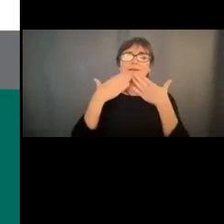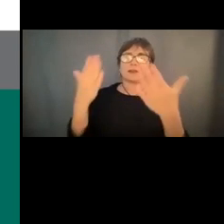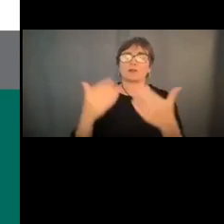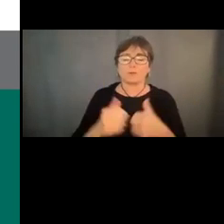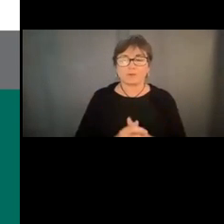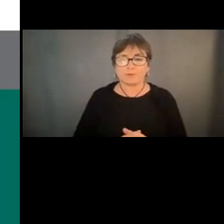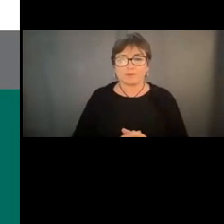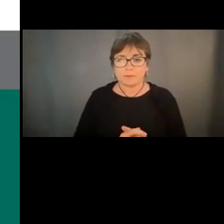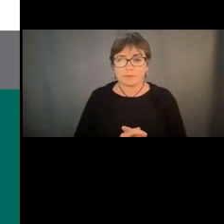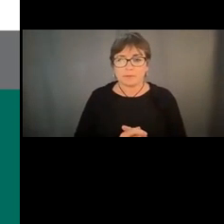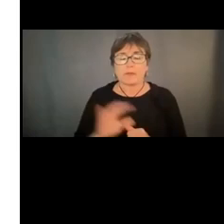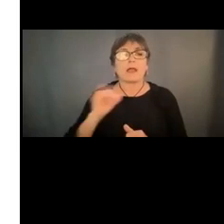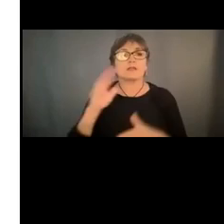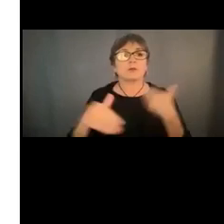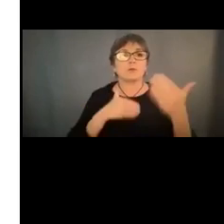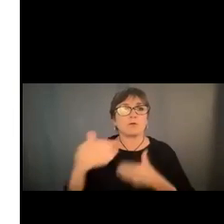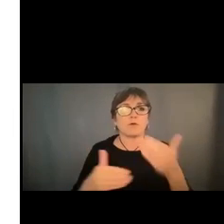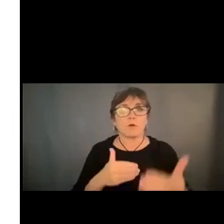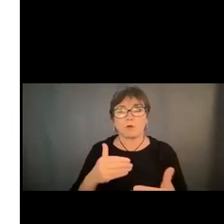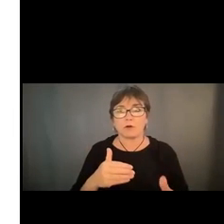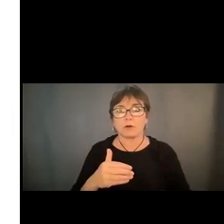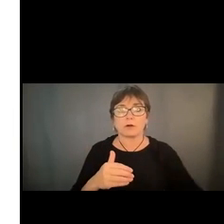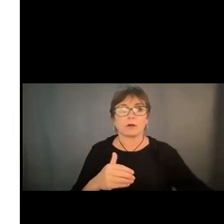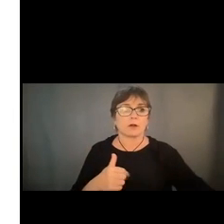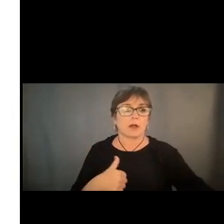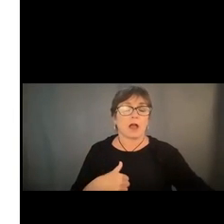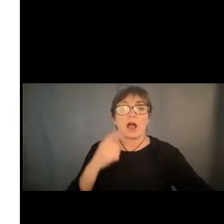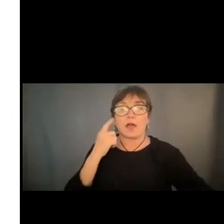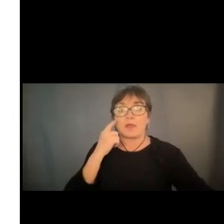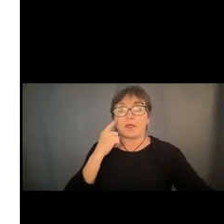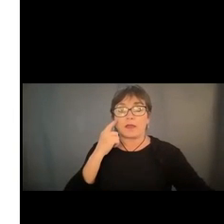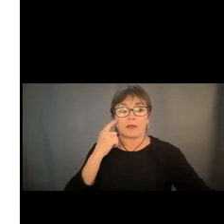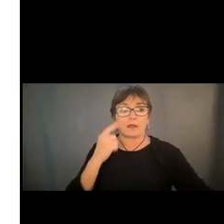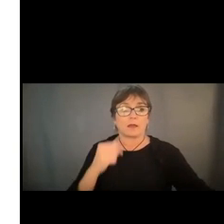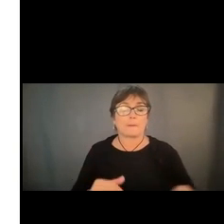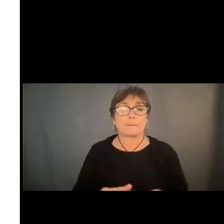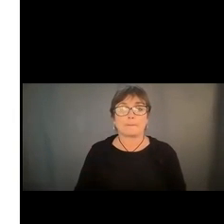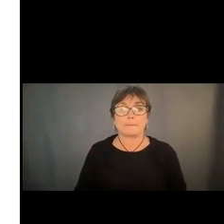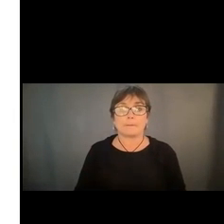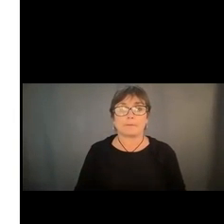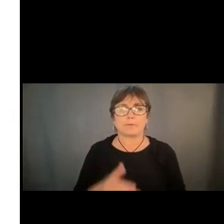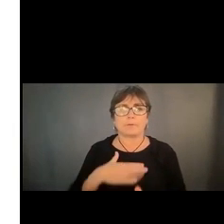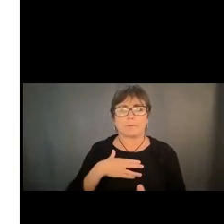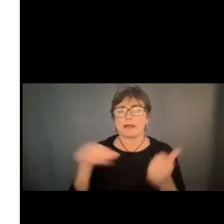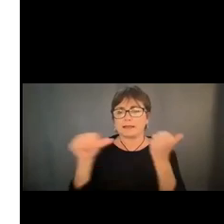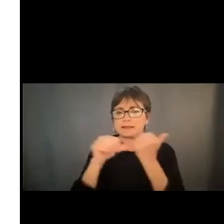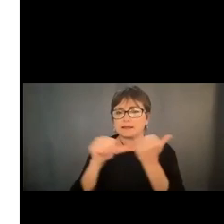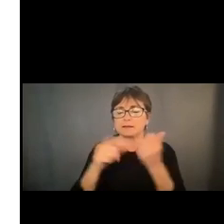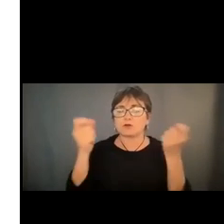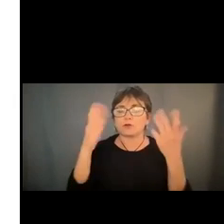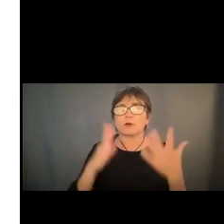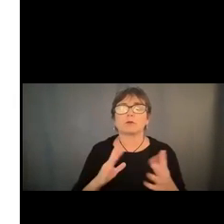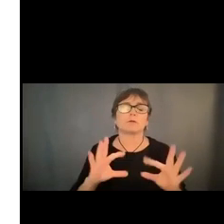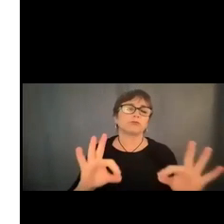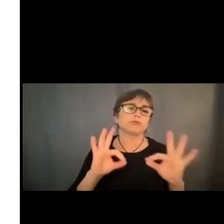As we move forward, I think that my Assistant Director Miriam did a beautiful